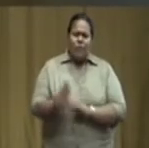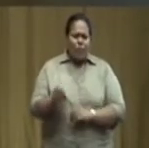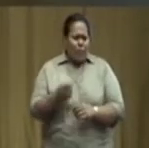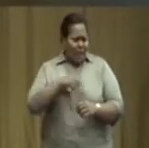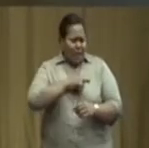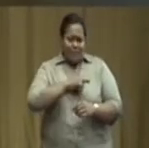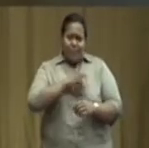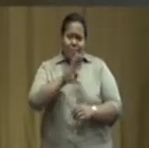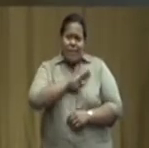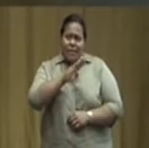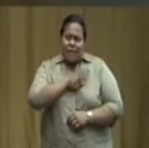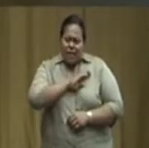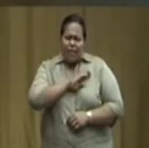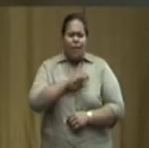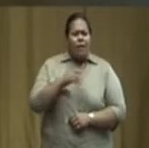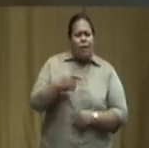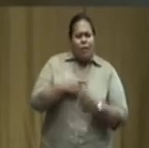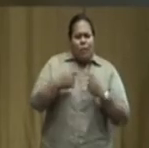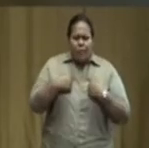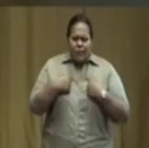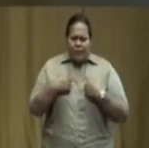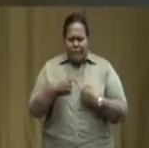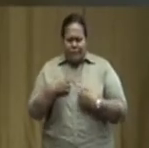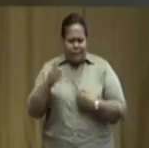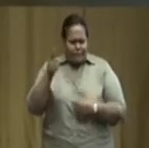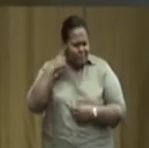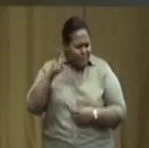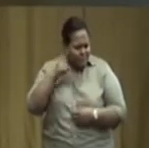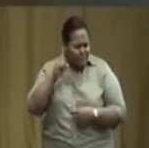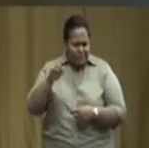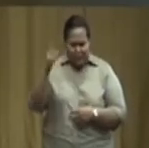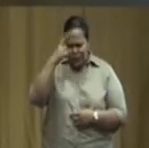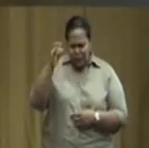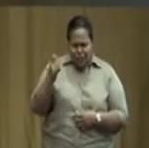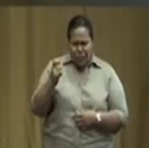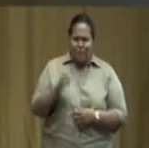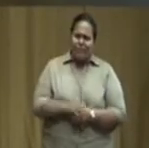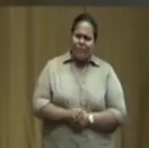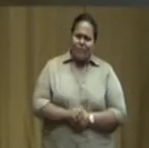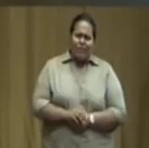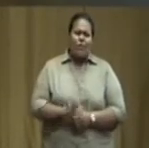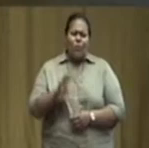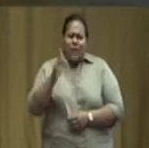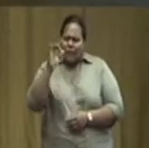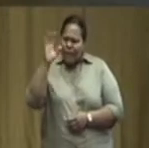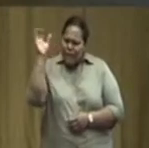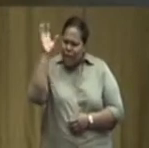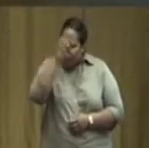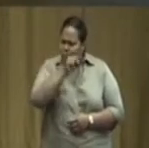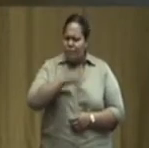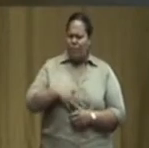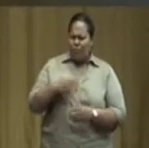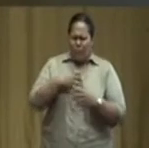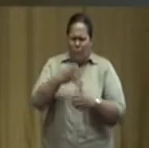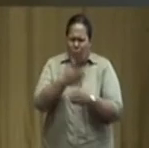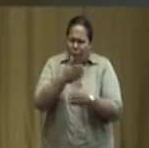wary of suggestions that come to us from above and assume that it's going to mean more work for us. But